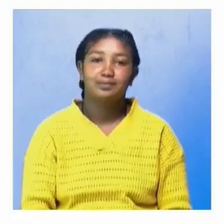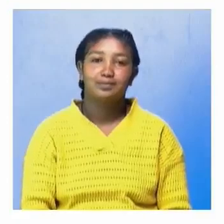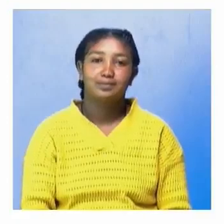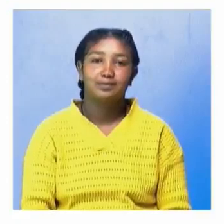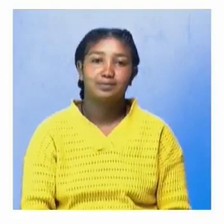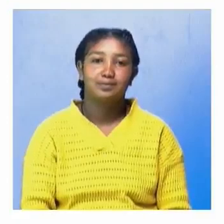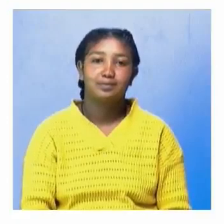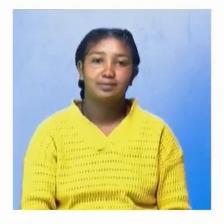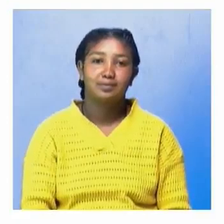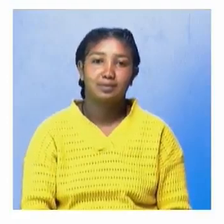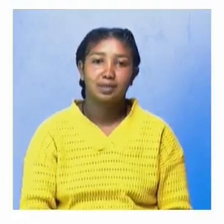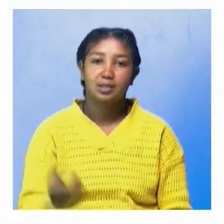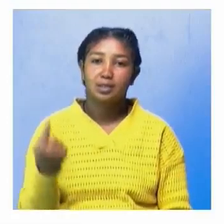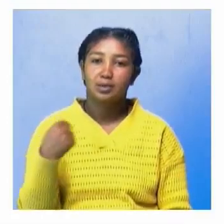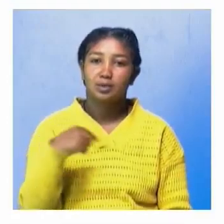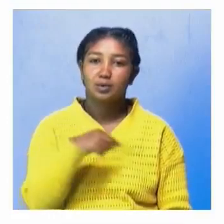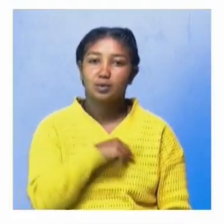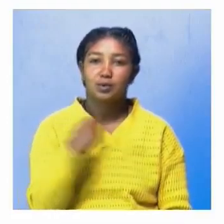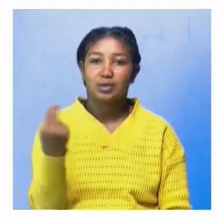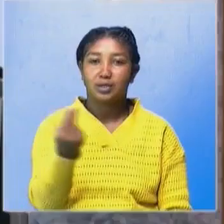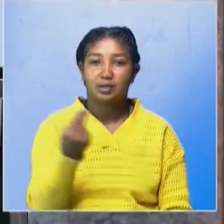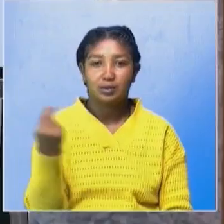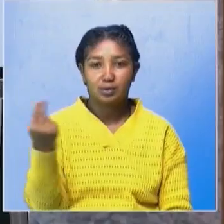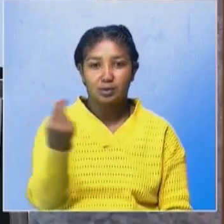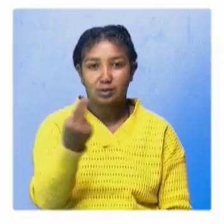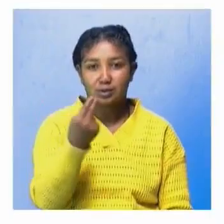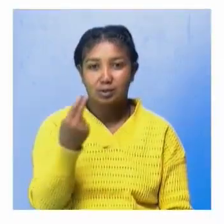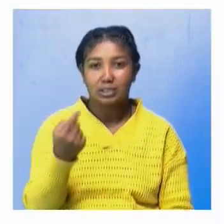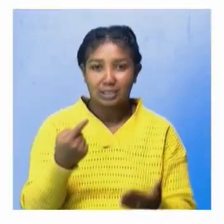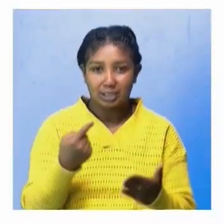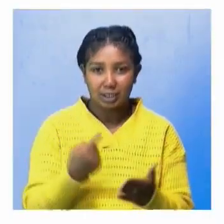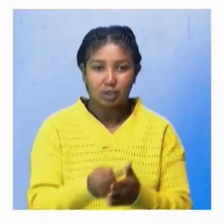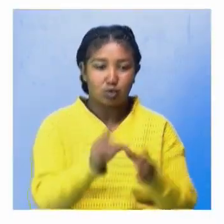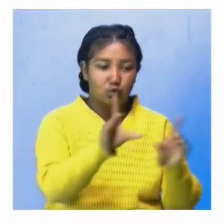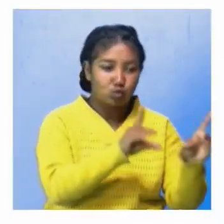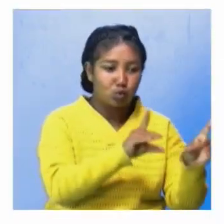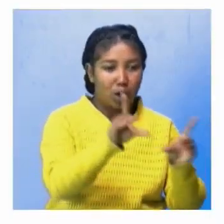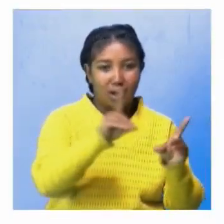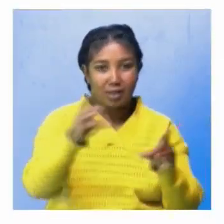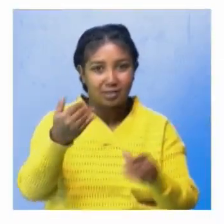Negative. We can use, here is also do and does.